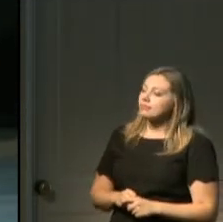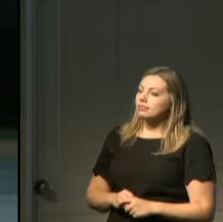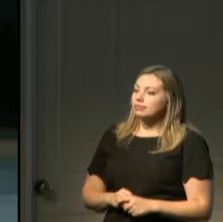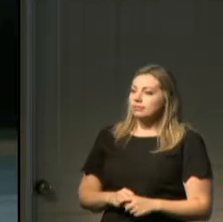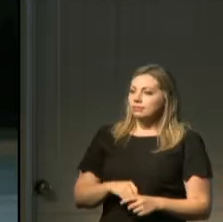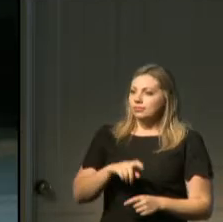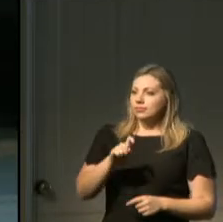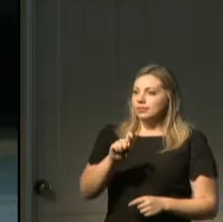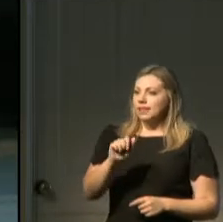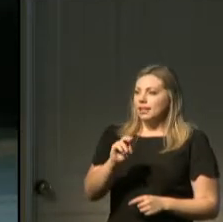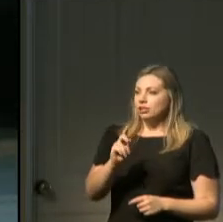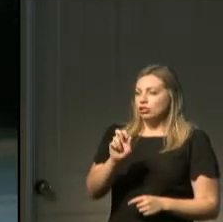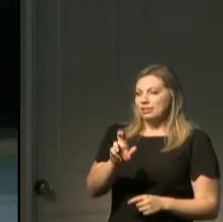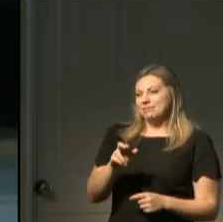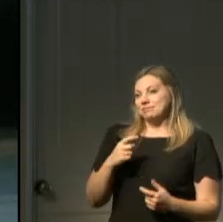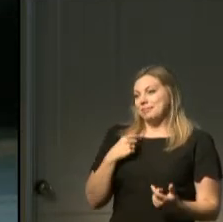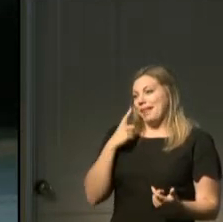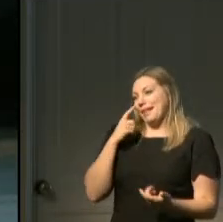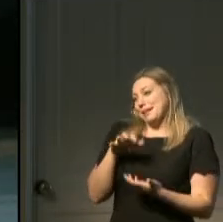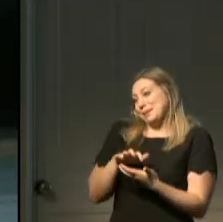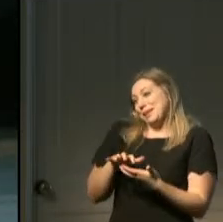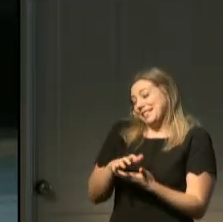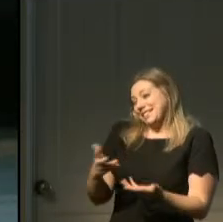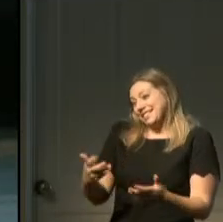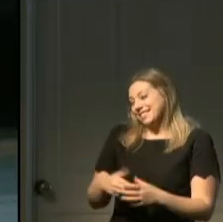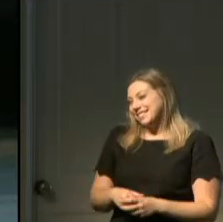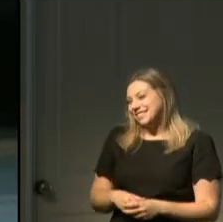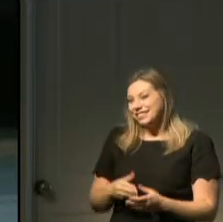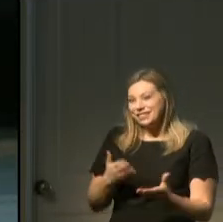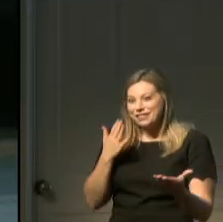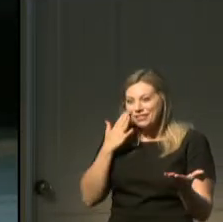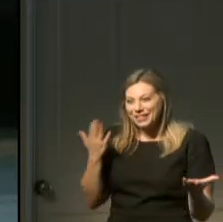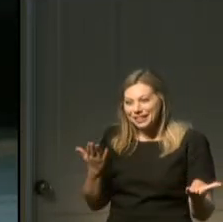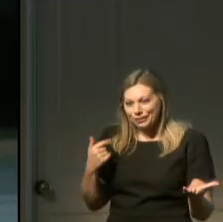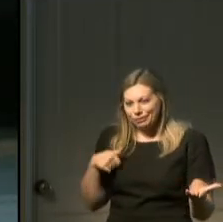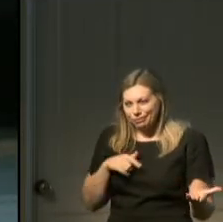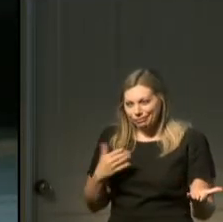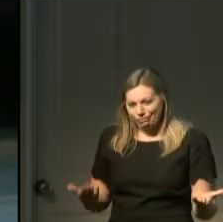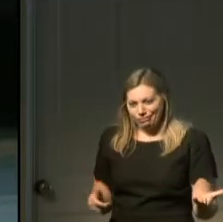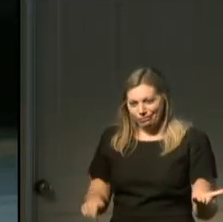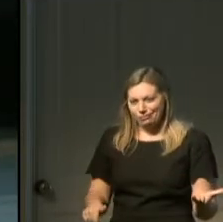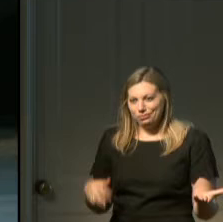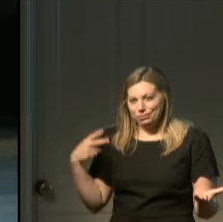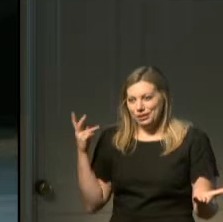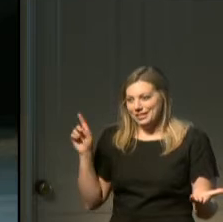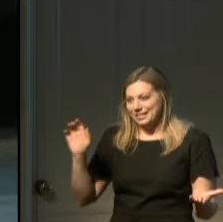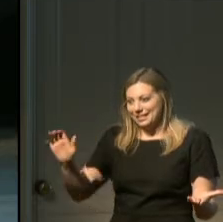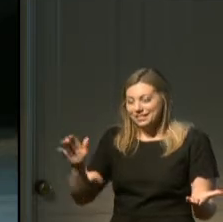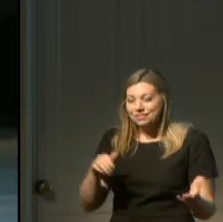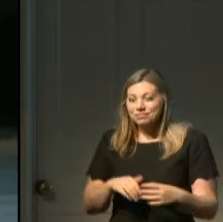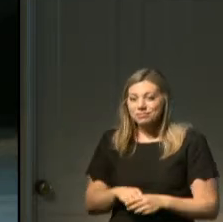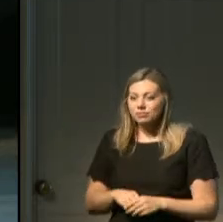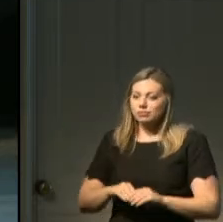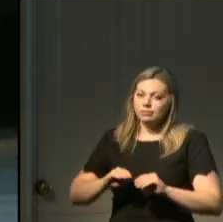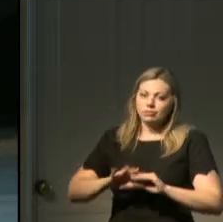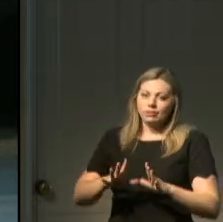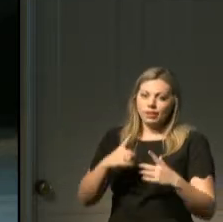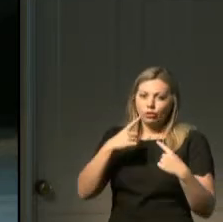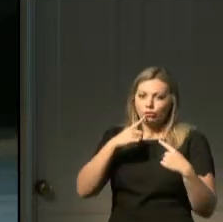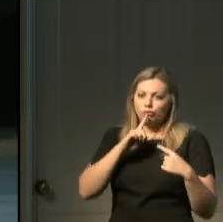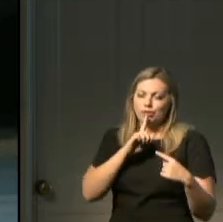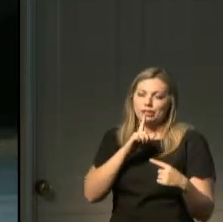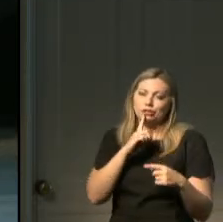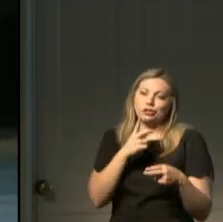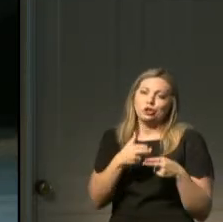I would say it's mixed. I mean, here we are in Washington. There's obviously a notoriously